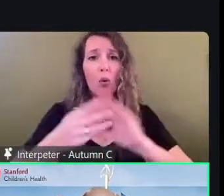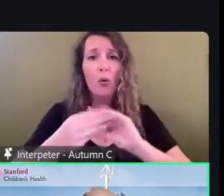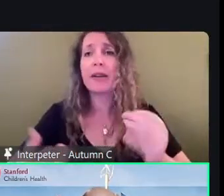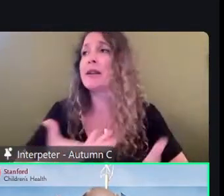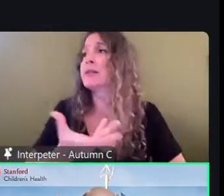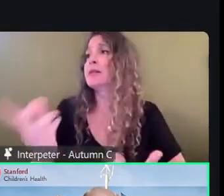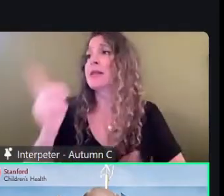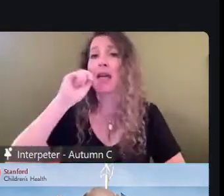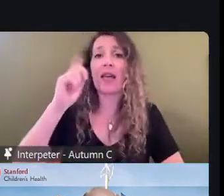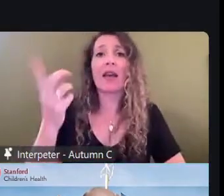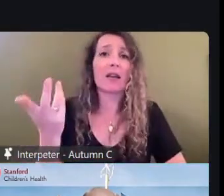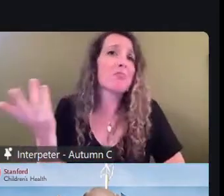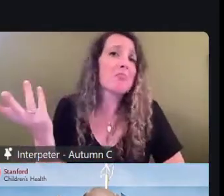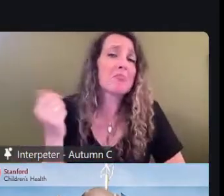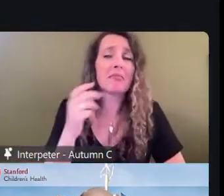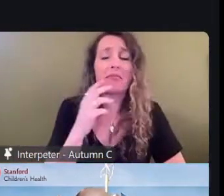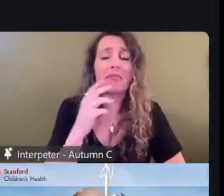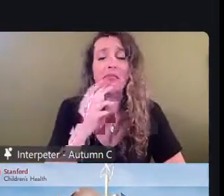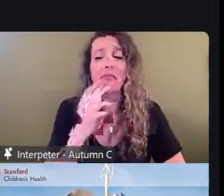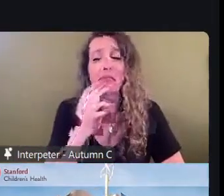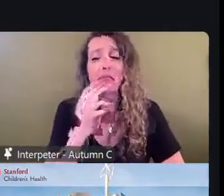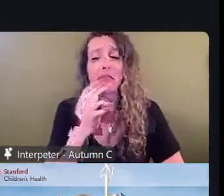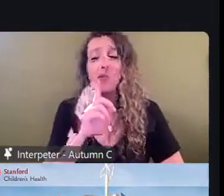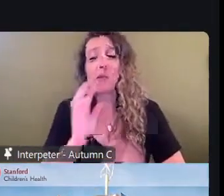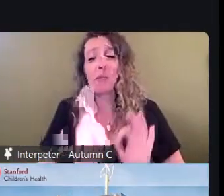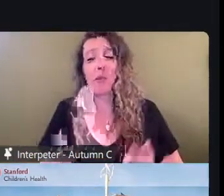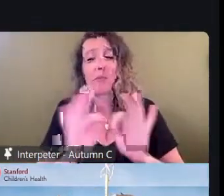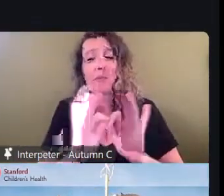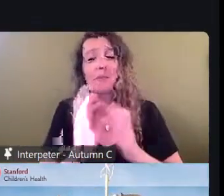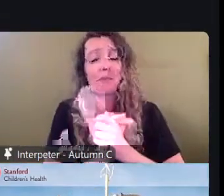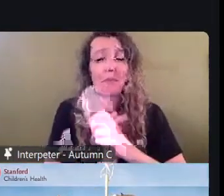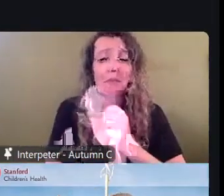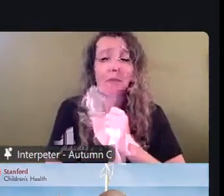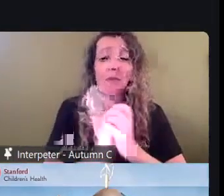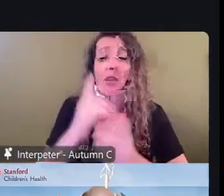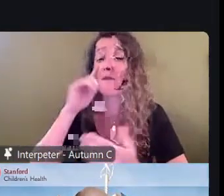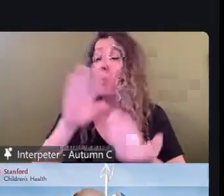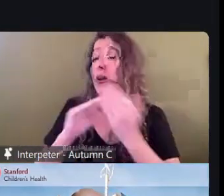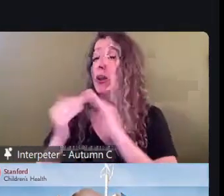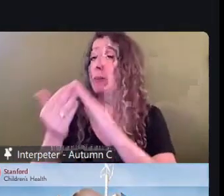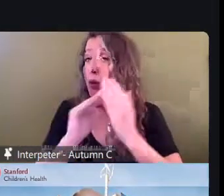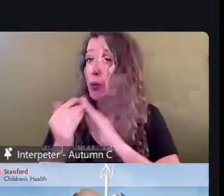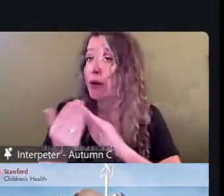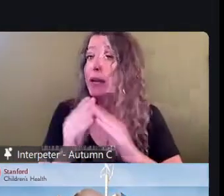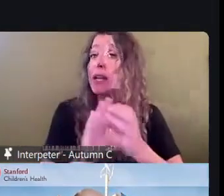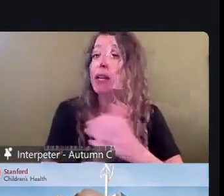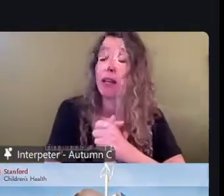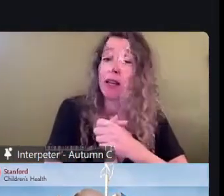Yeah, I think. I mean, I think for community,